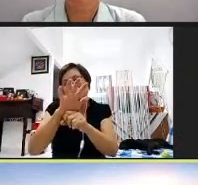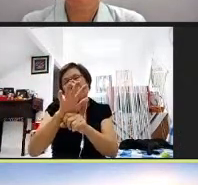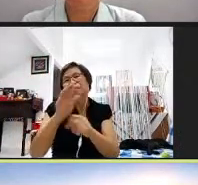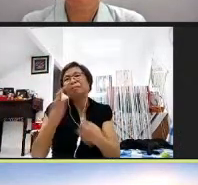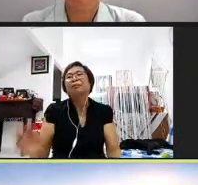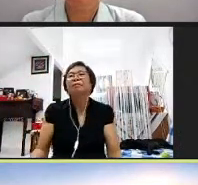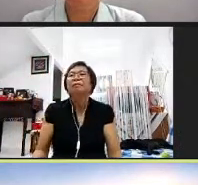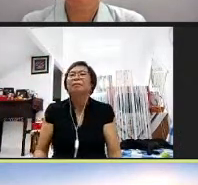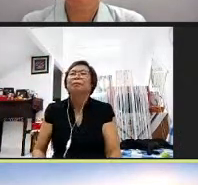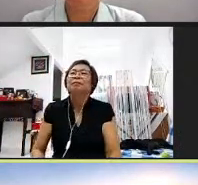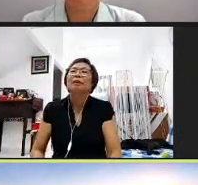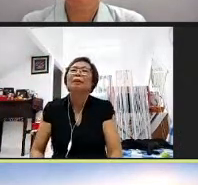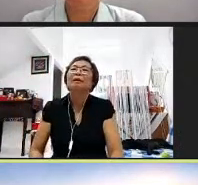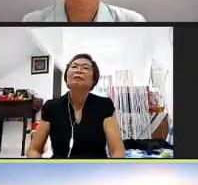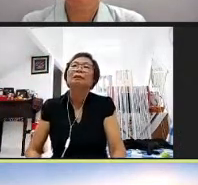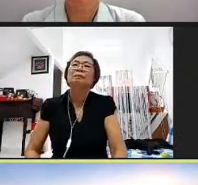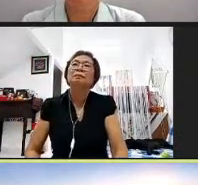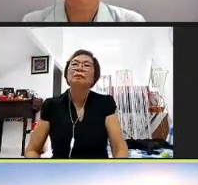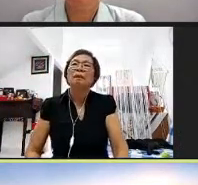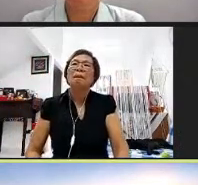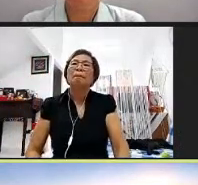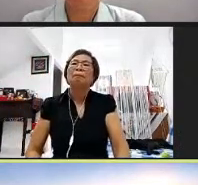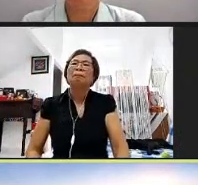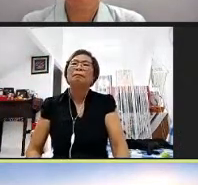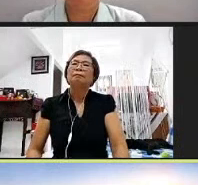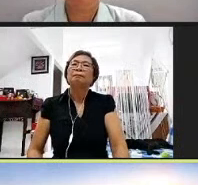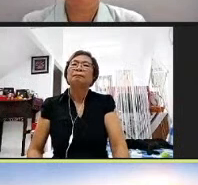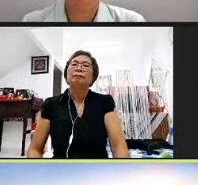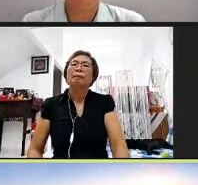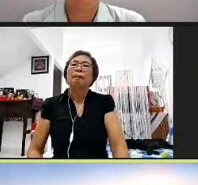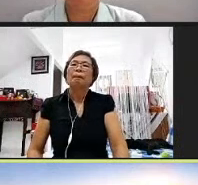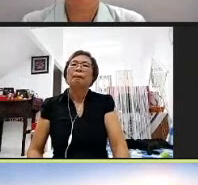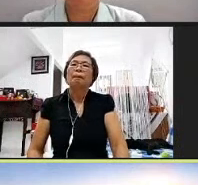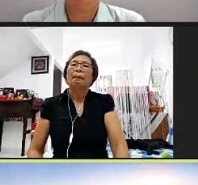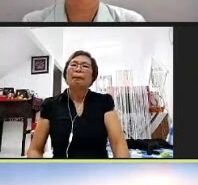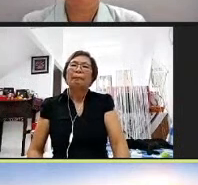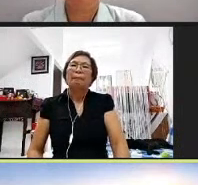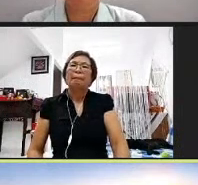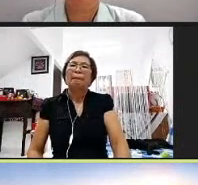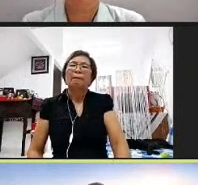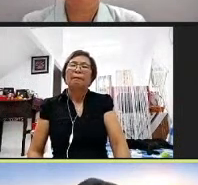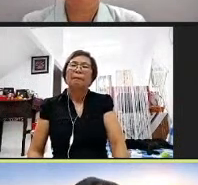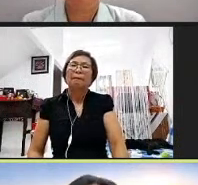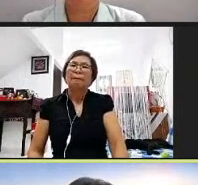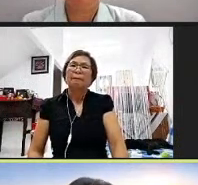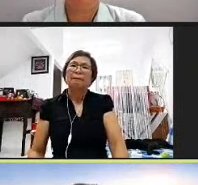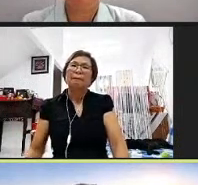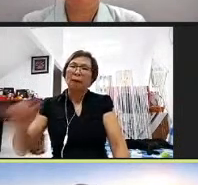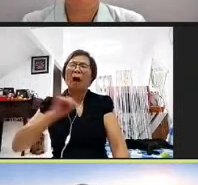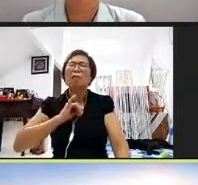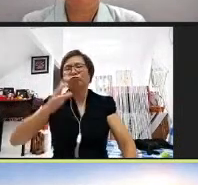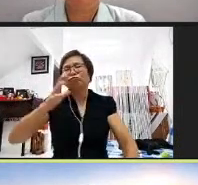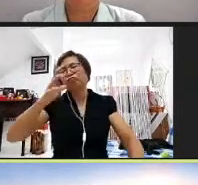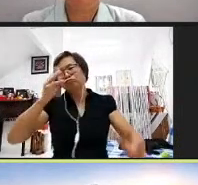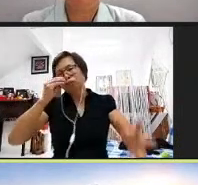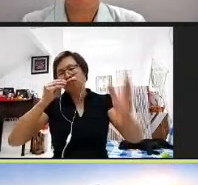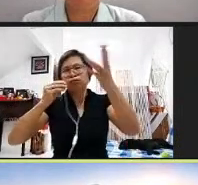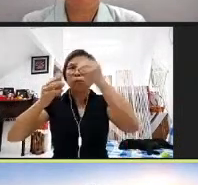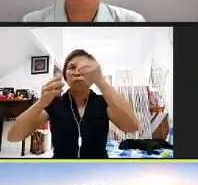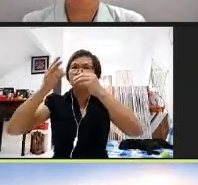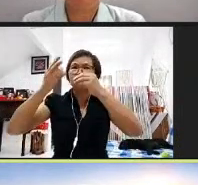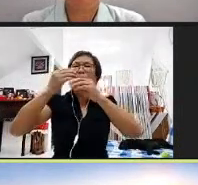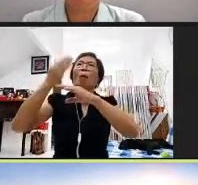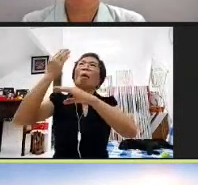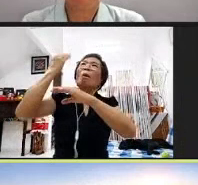So I just want to, I have learned a lot actually over past